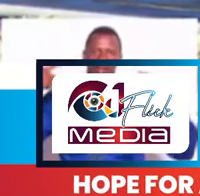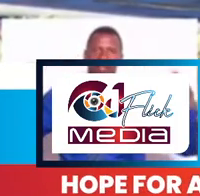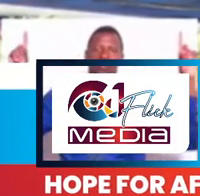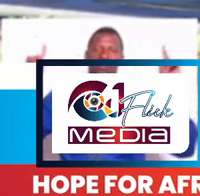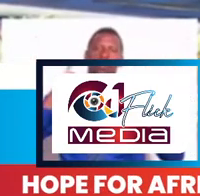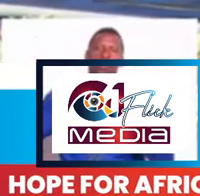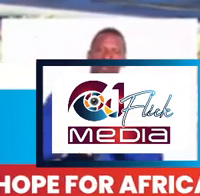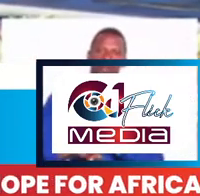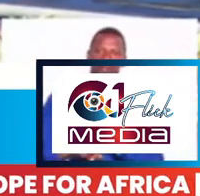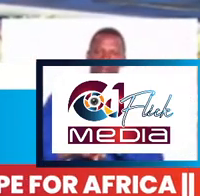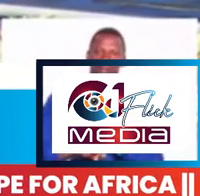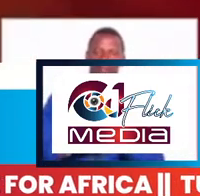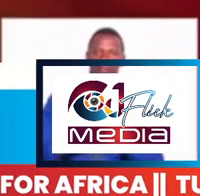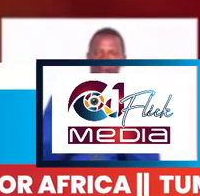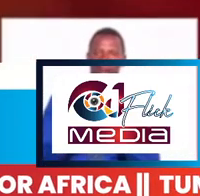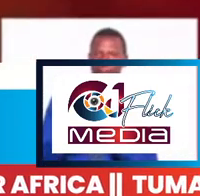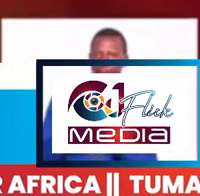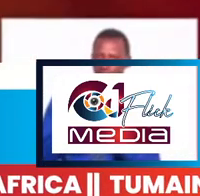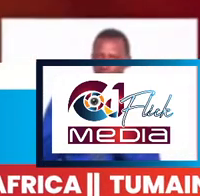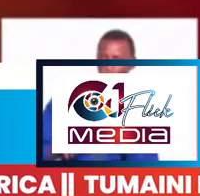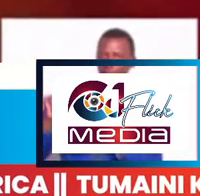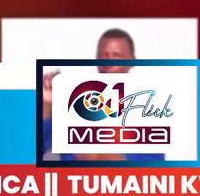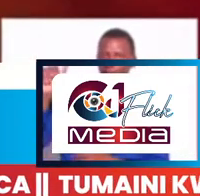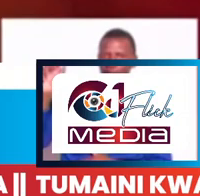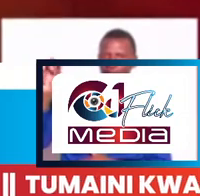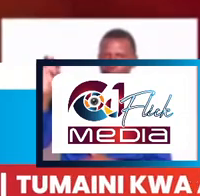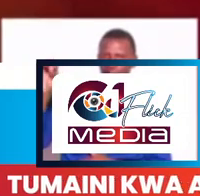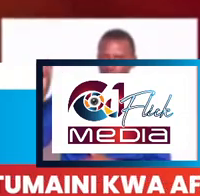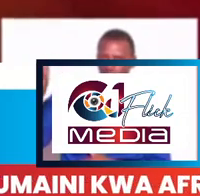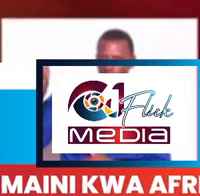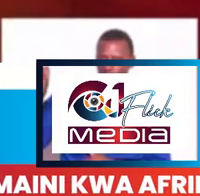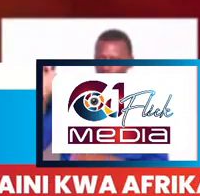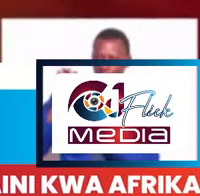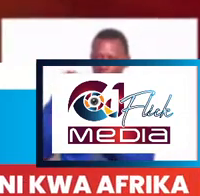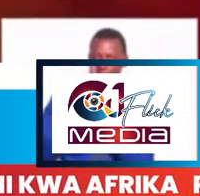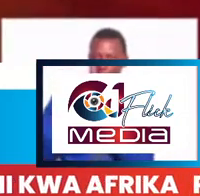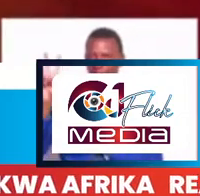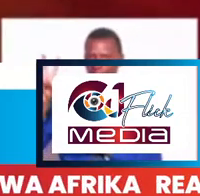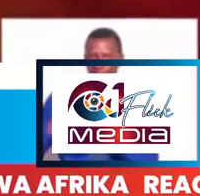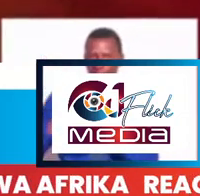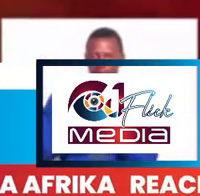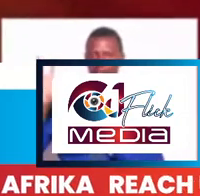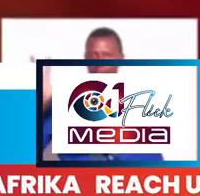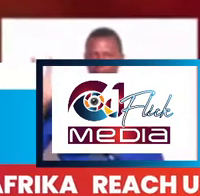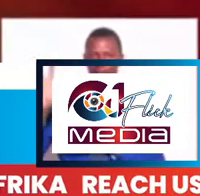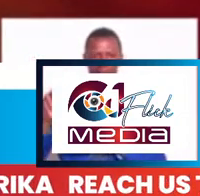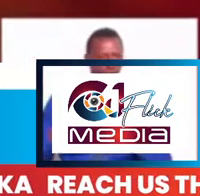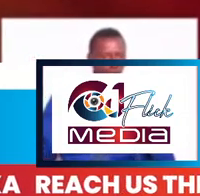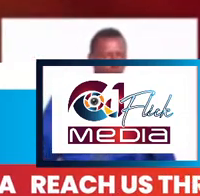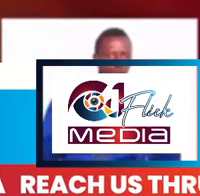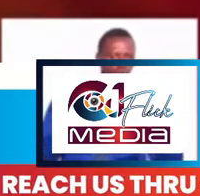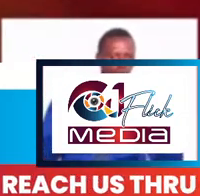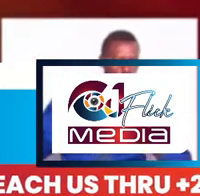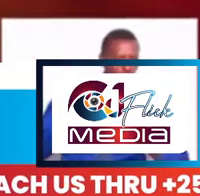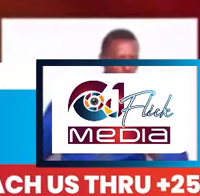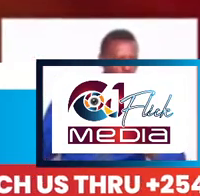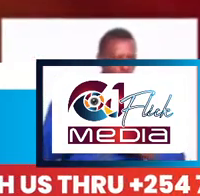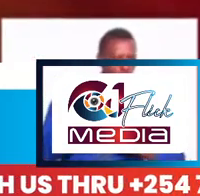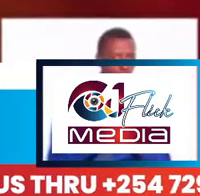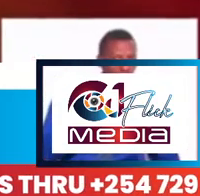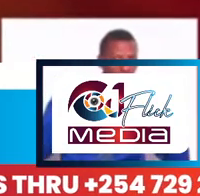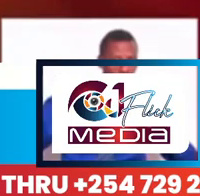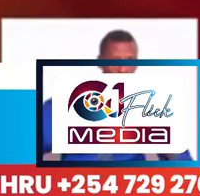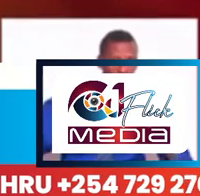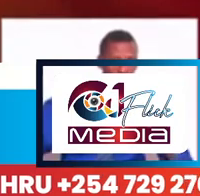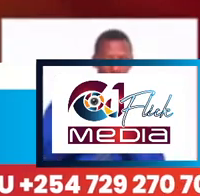The Bible says in Amos 3:3 NLT, can two people walk together without agreeing on the direction?